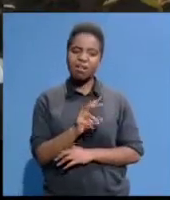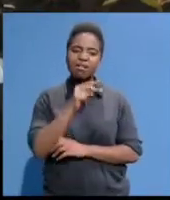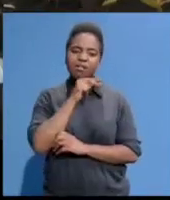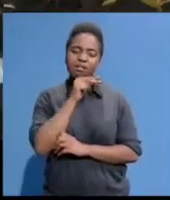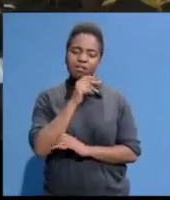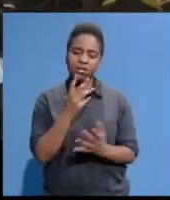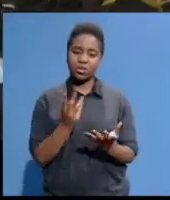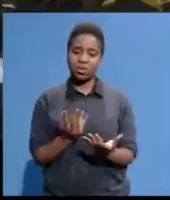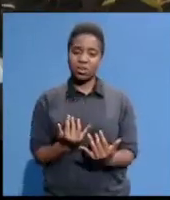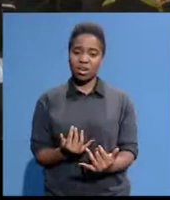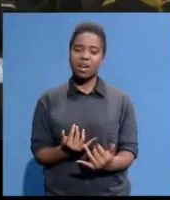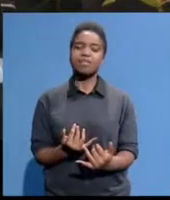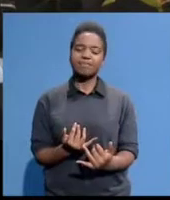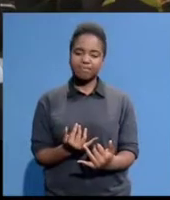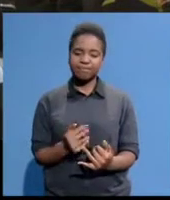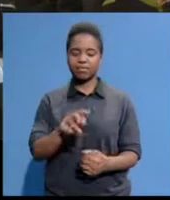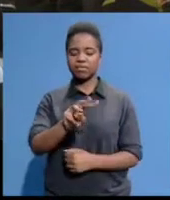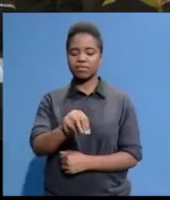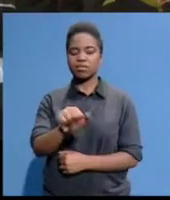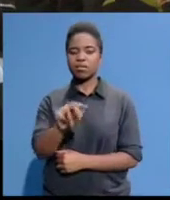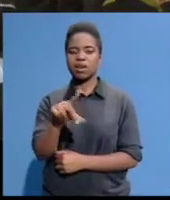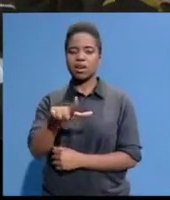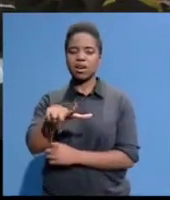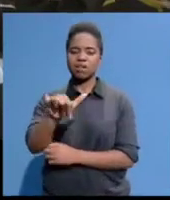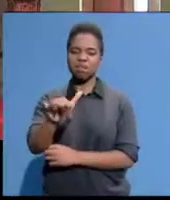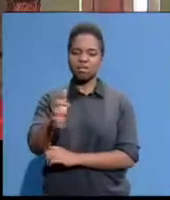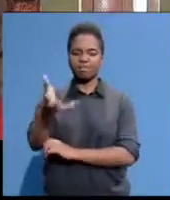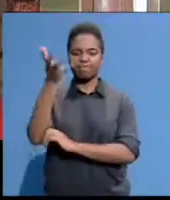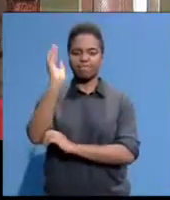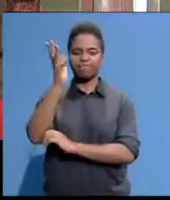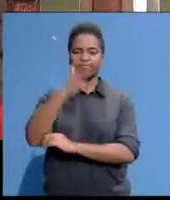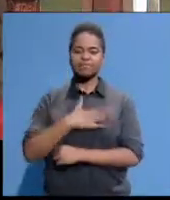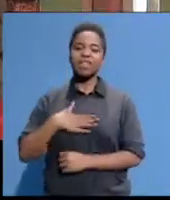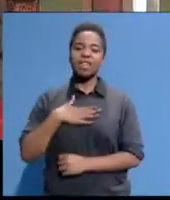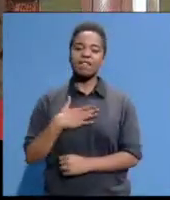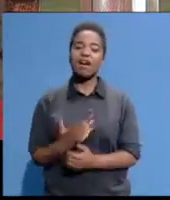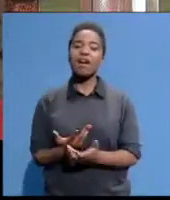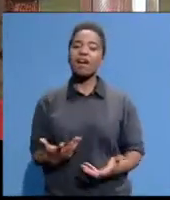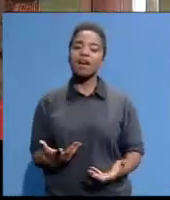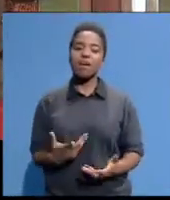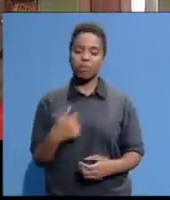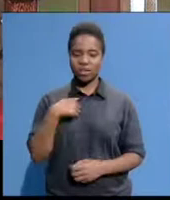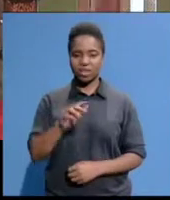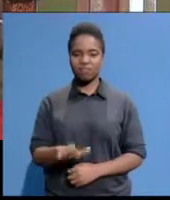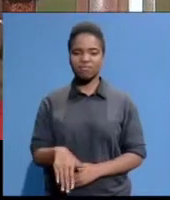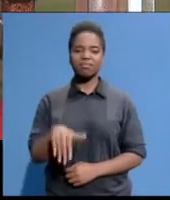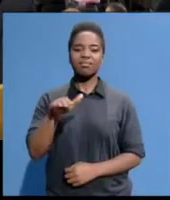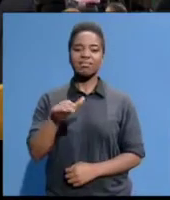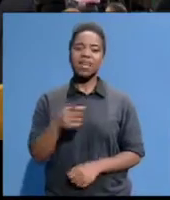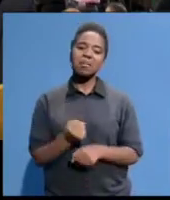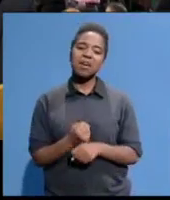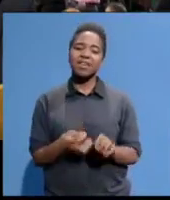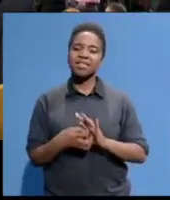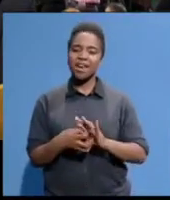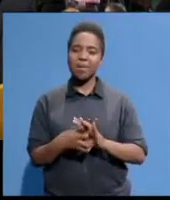closed. And today with the body coming through and him articulating exactly what he felt as a person growing up. And he made the example again